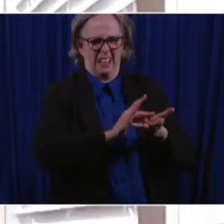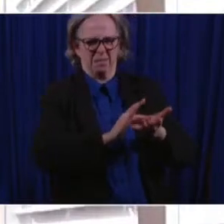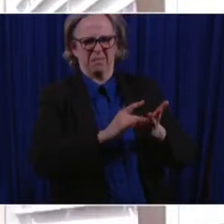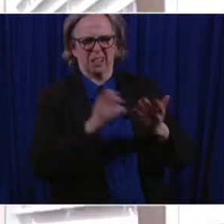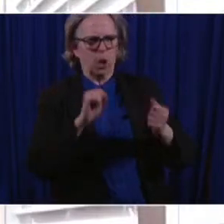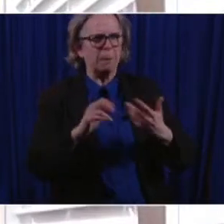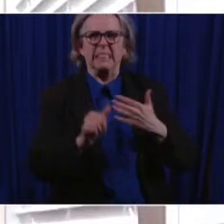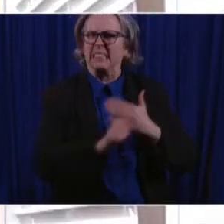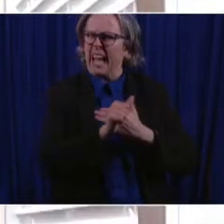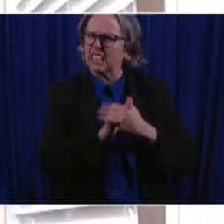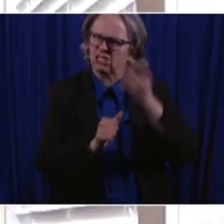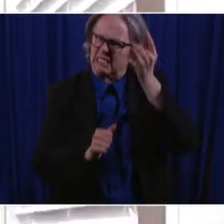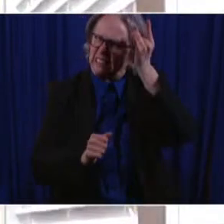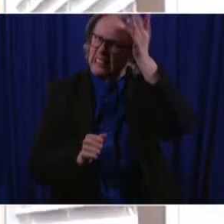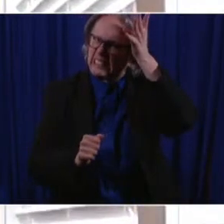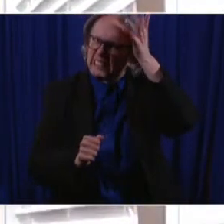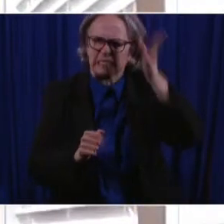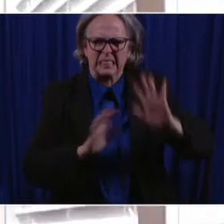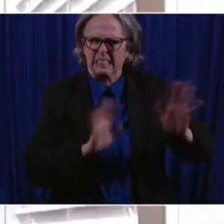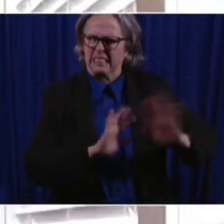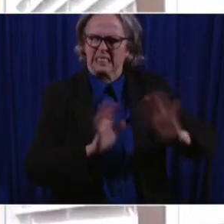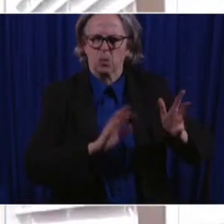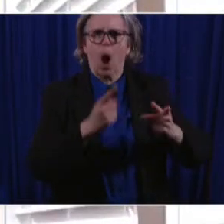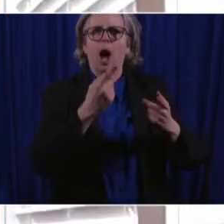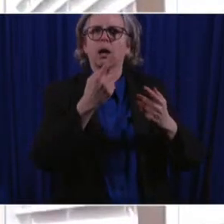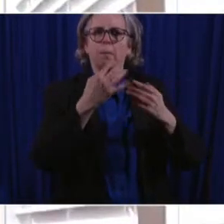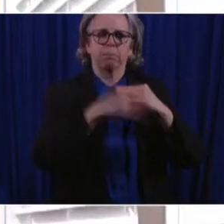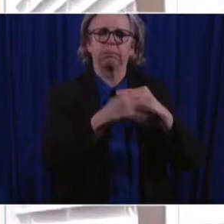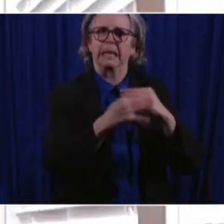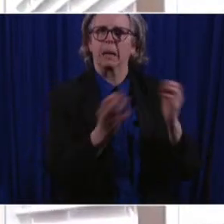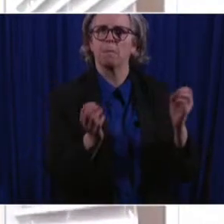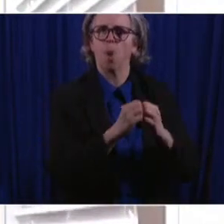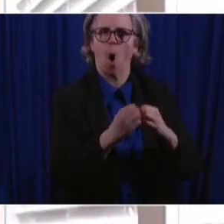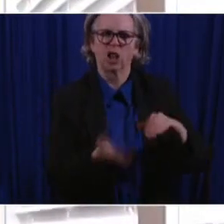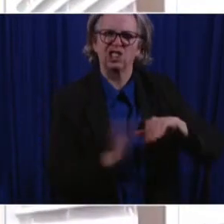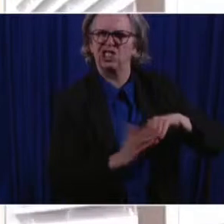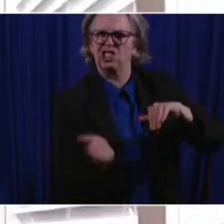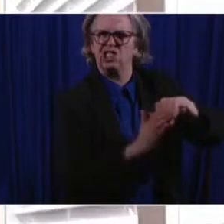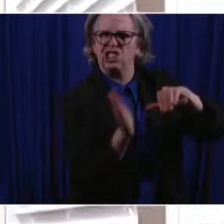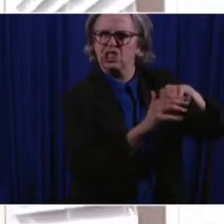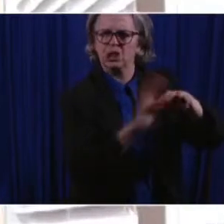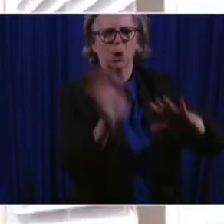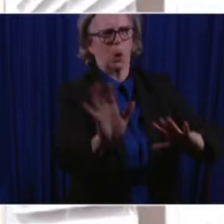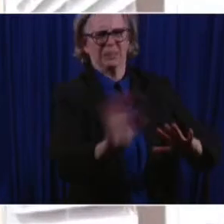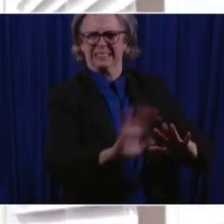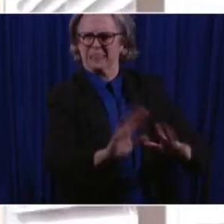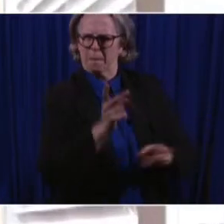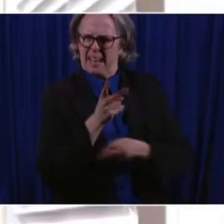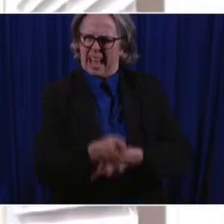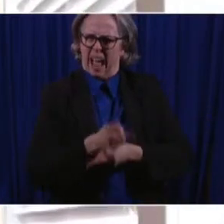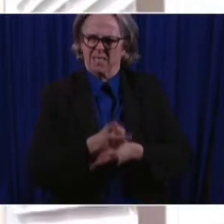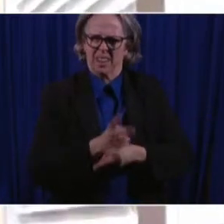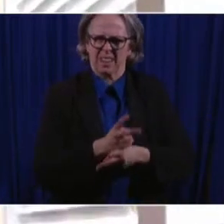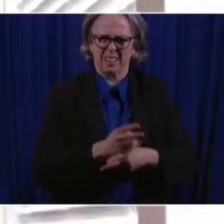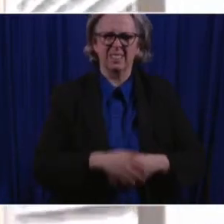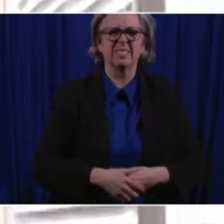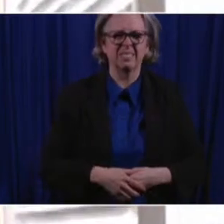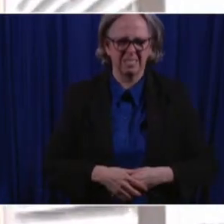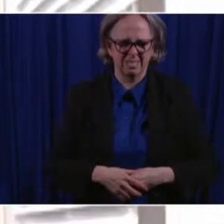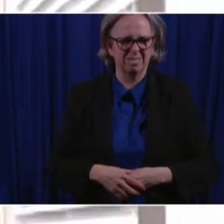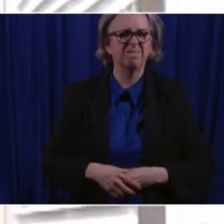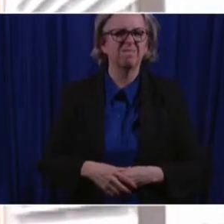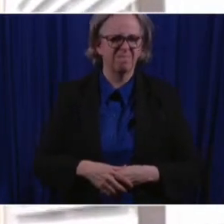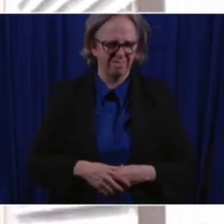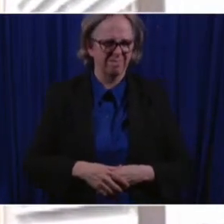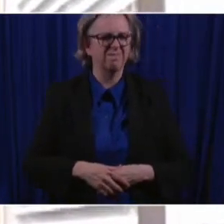and alternative treatments need to be given. So as I've said before, the bottom line is that these